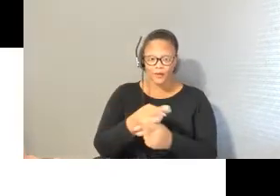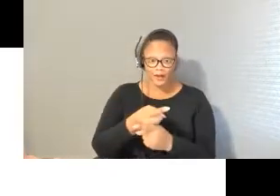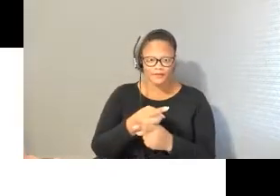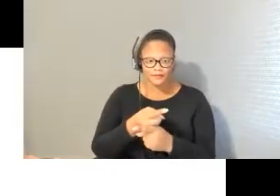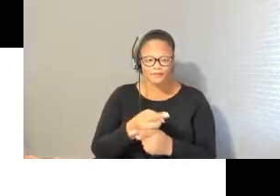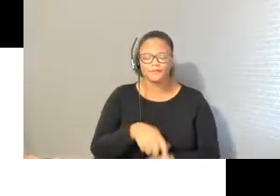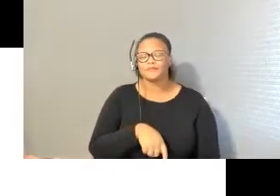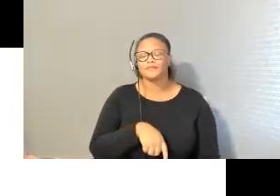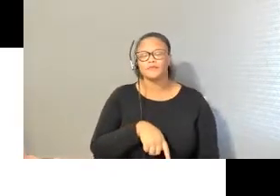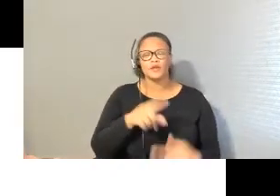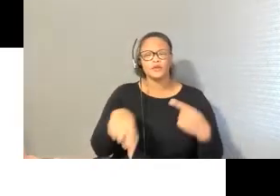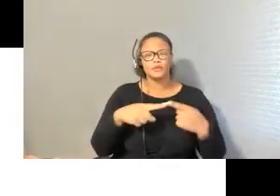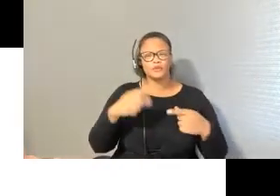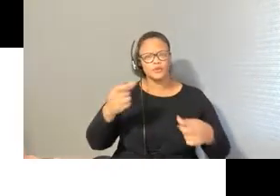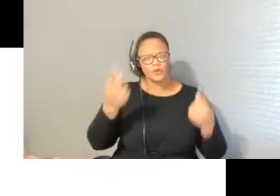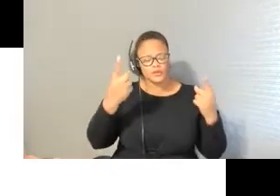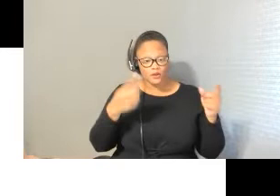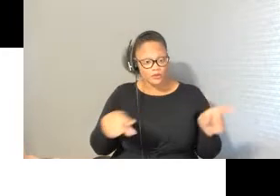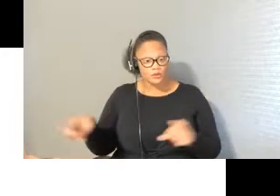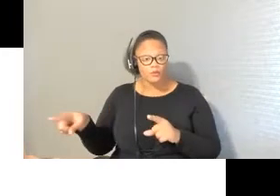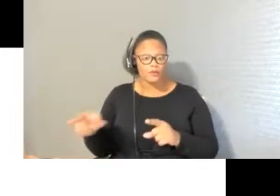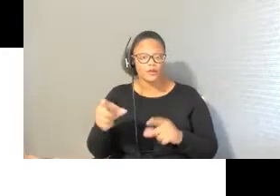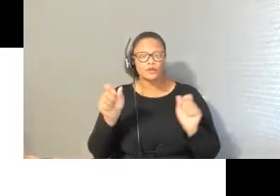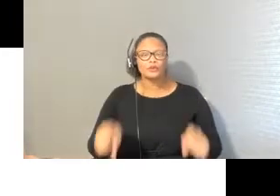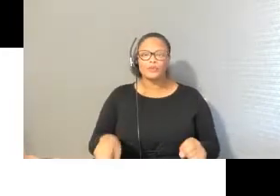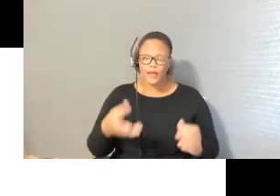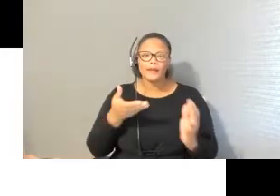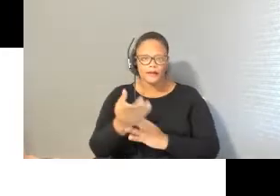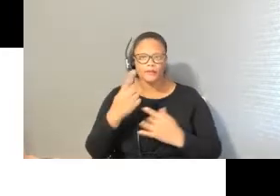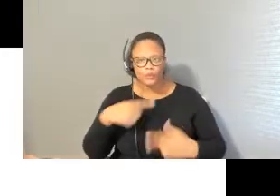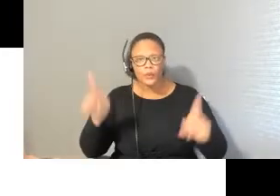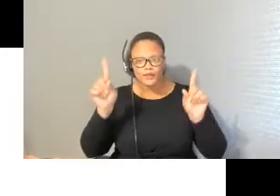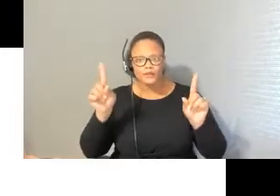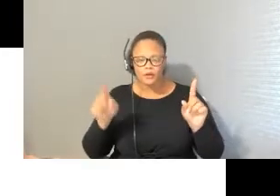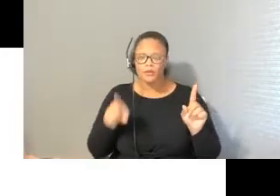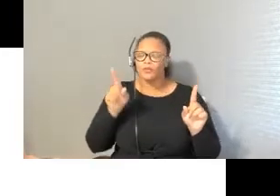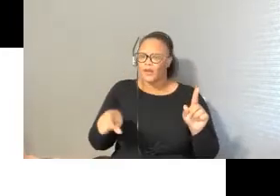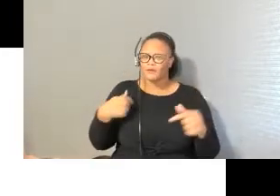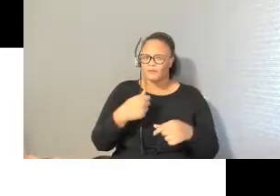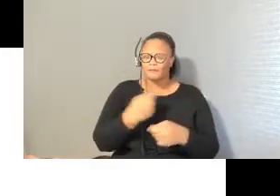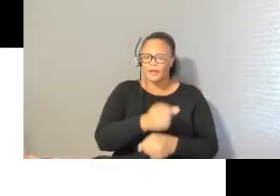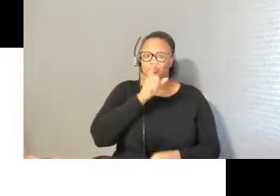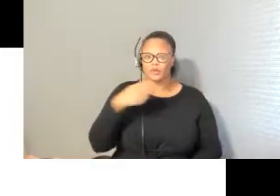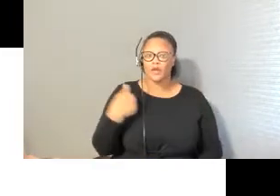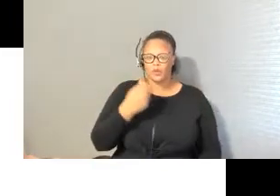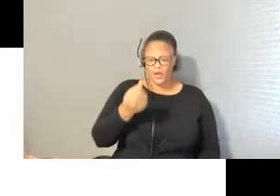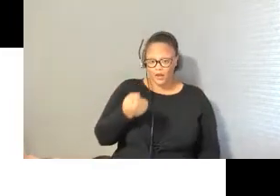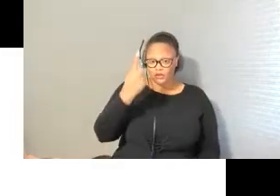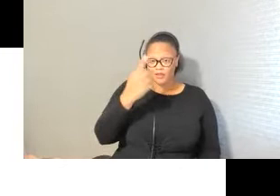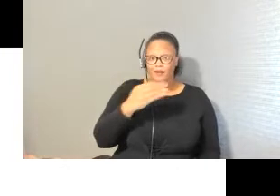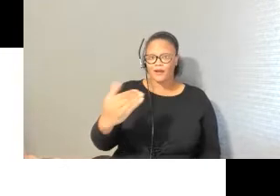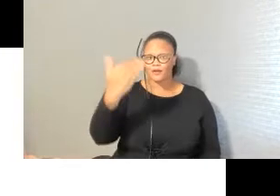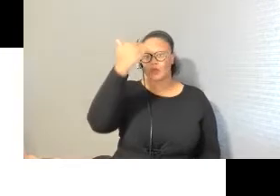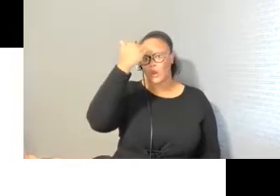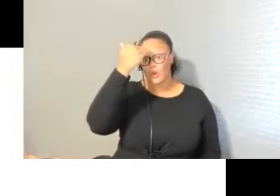on, you can get through it. But we have to make sure that we understand and know and manage